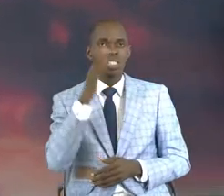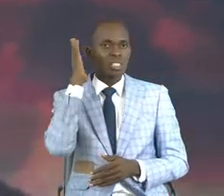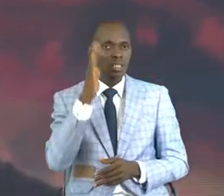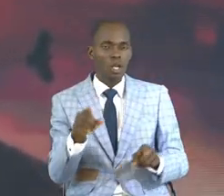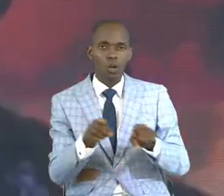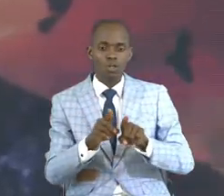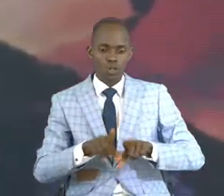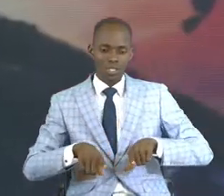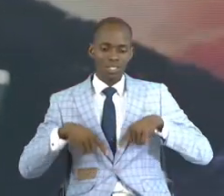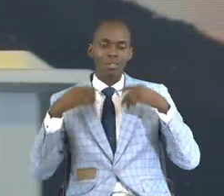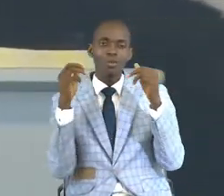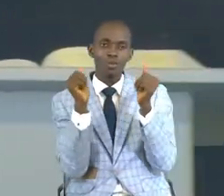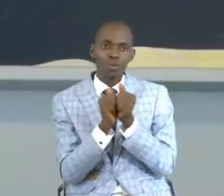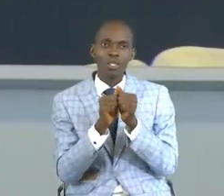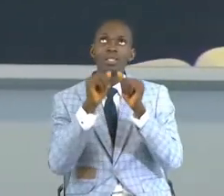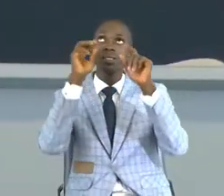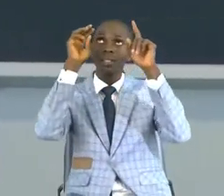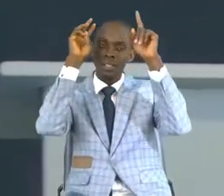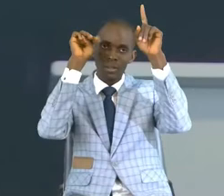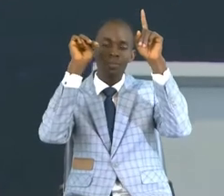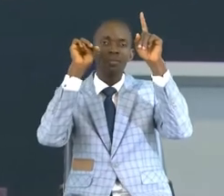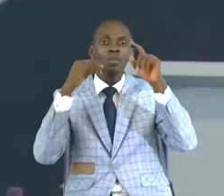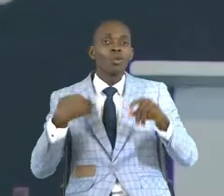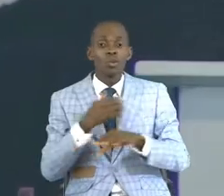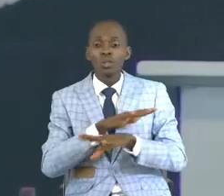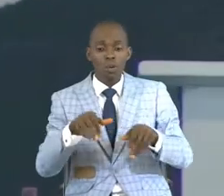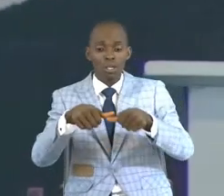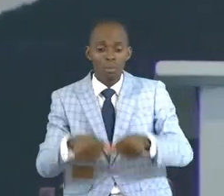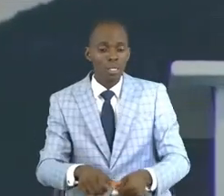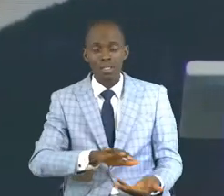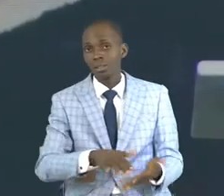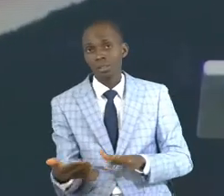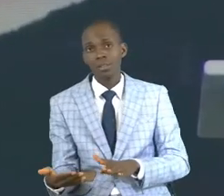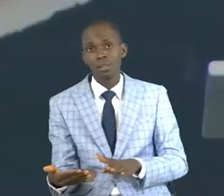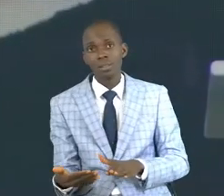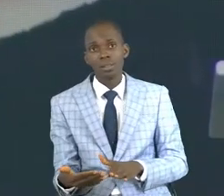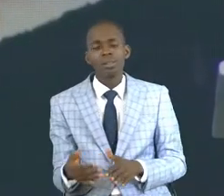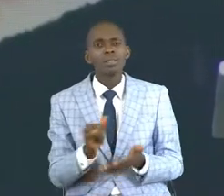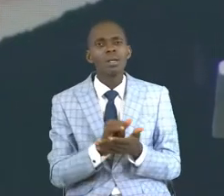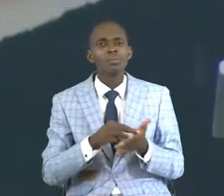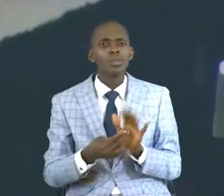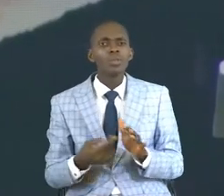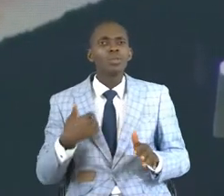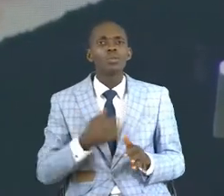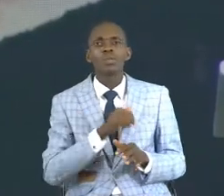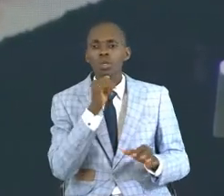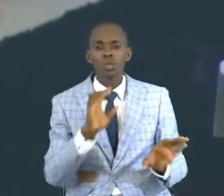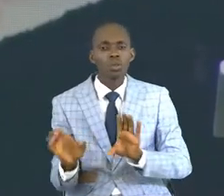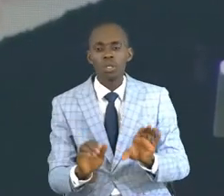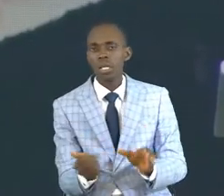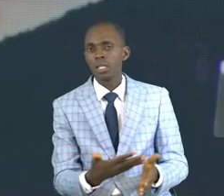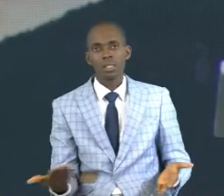just remain dead. That means now inactive, not doing